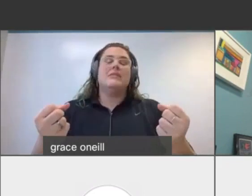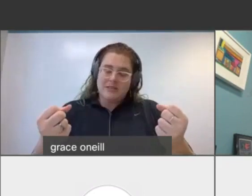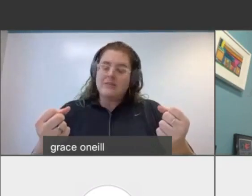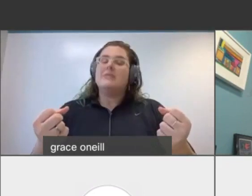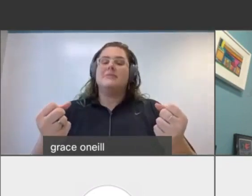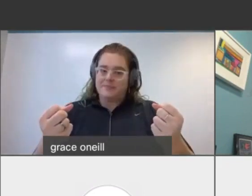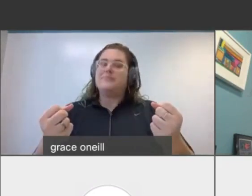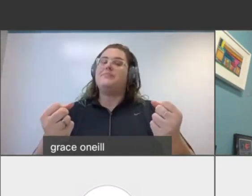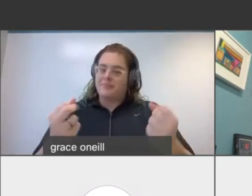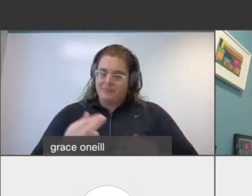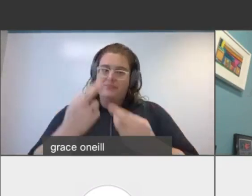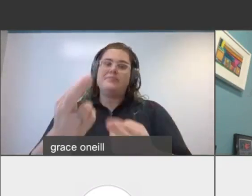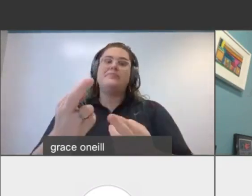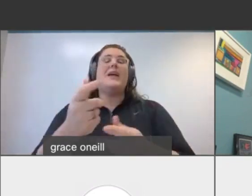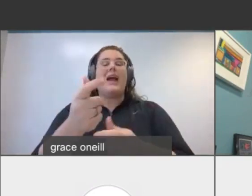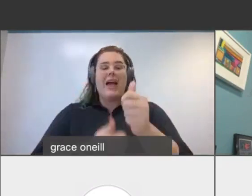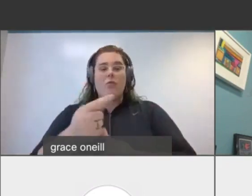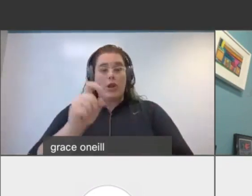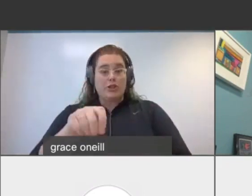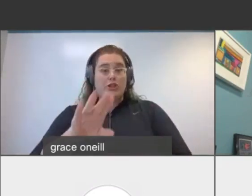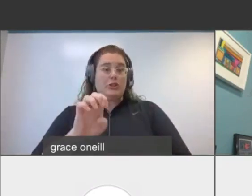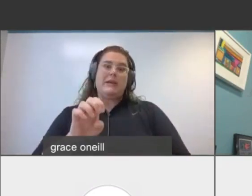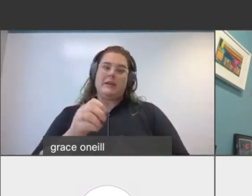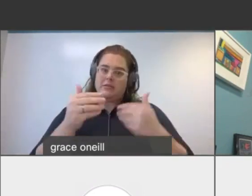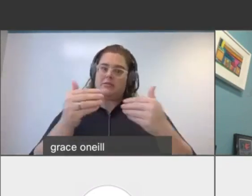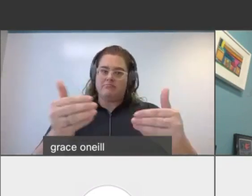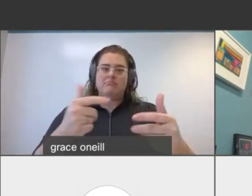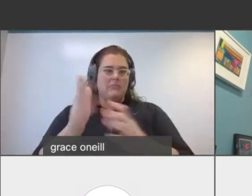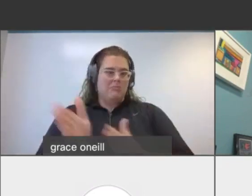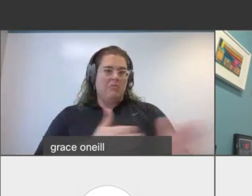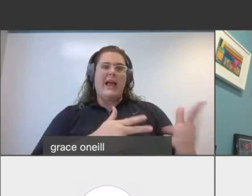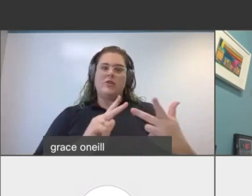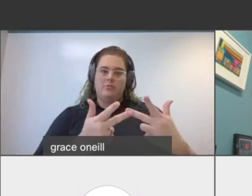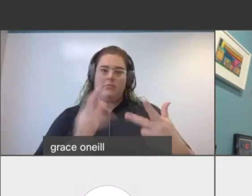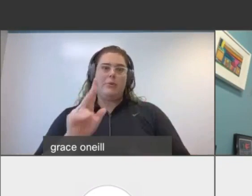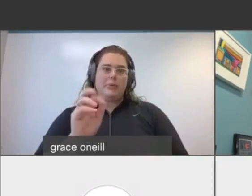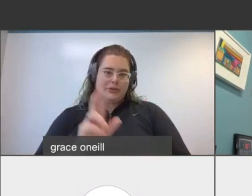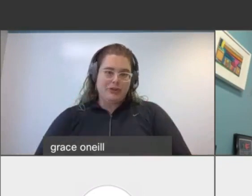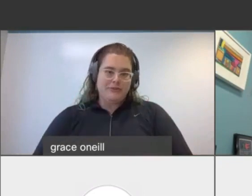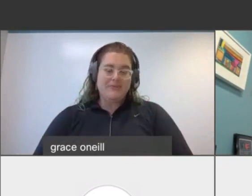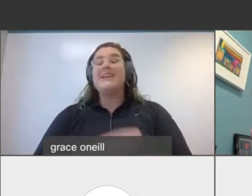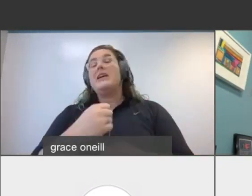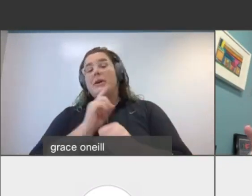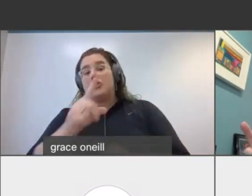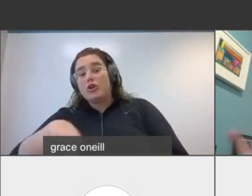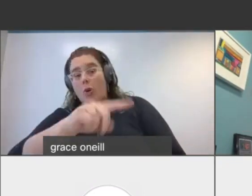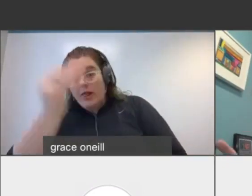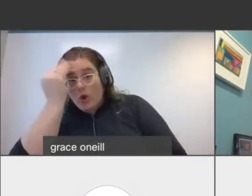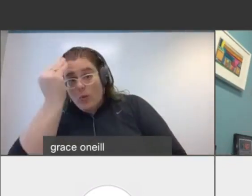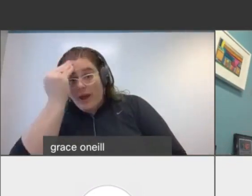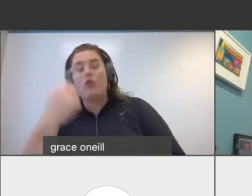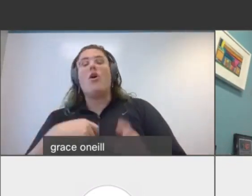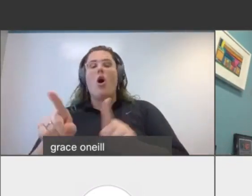people should really be looking toward getting boosters. And just so that people are aware, you should also go to